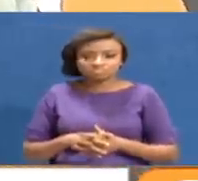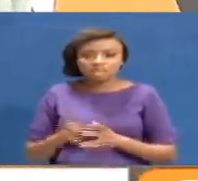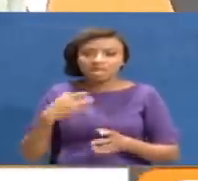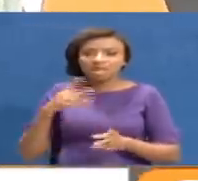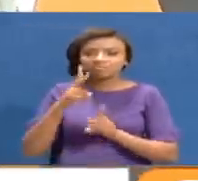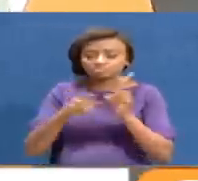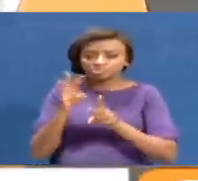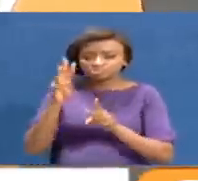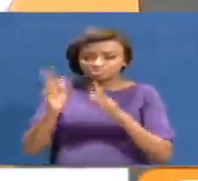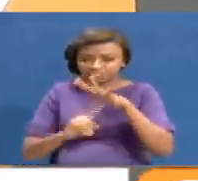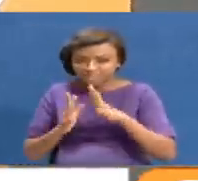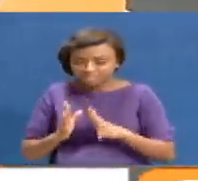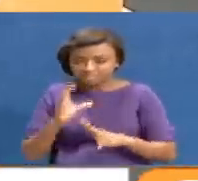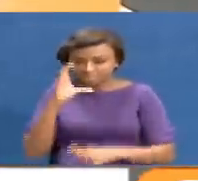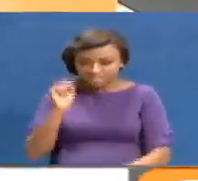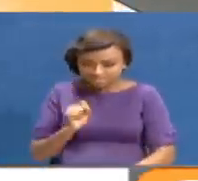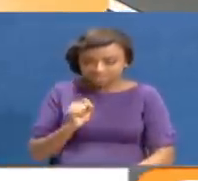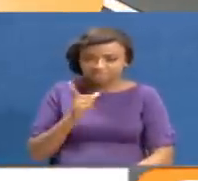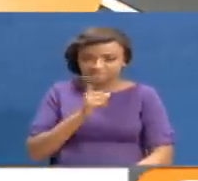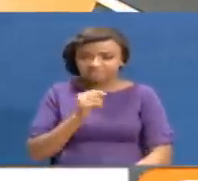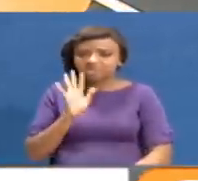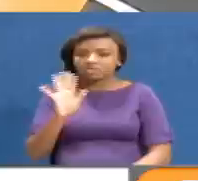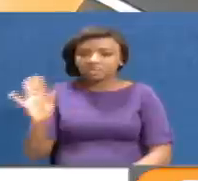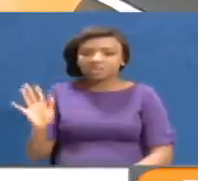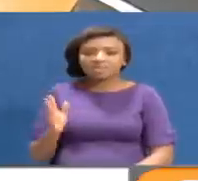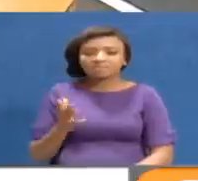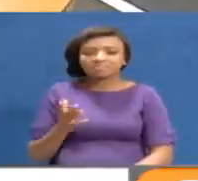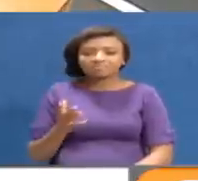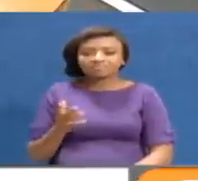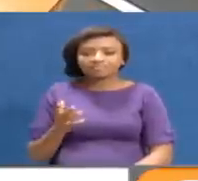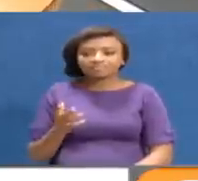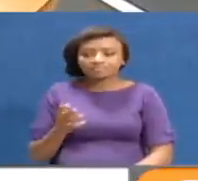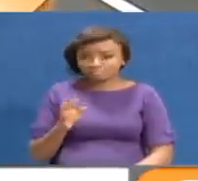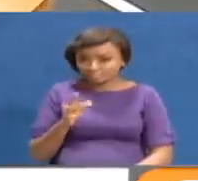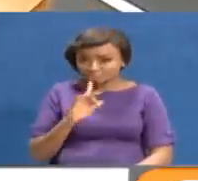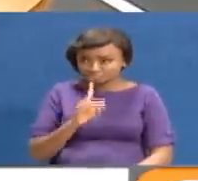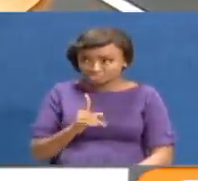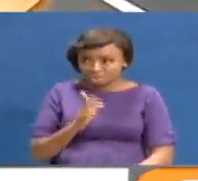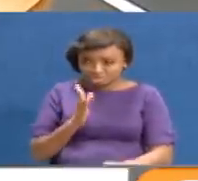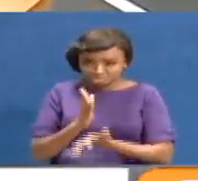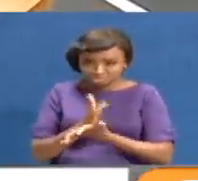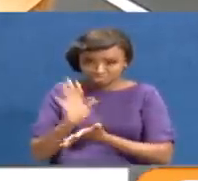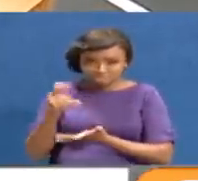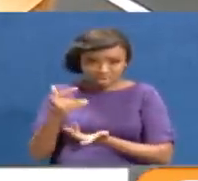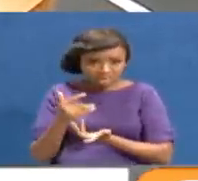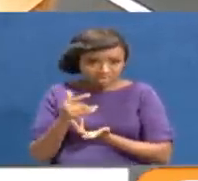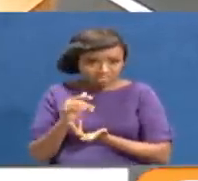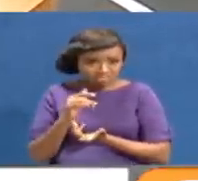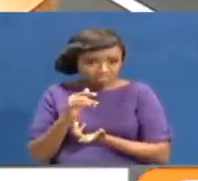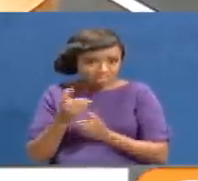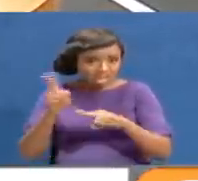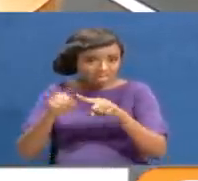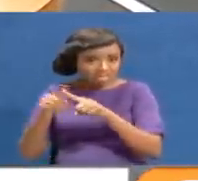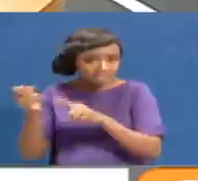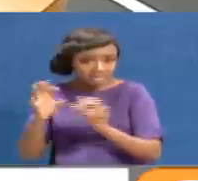22 ministers or cabinet secretaries. We are now outside, in addition to what we have in power. Are you sure that it wouldn't come with perks to it, even if you rename the